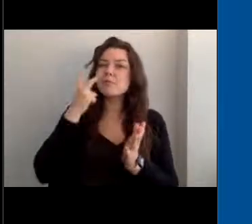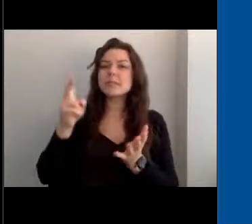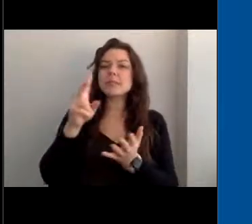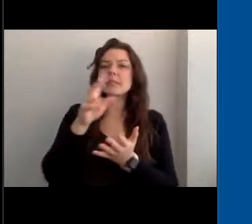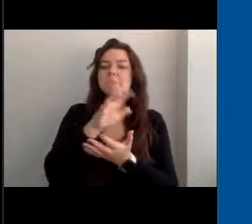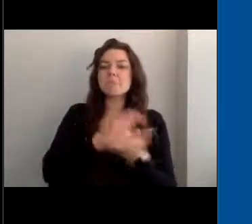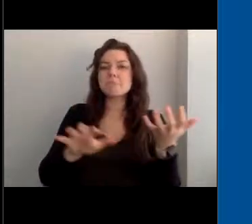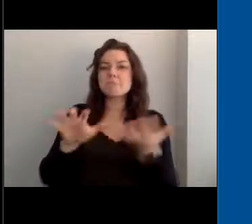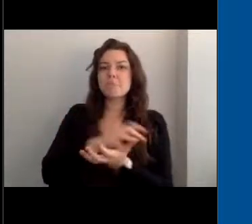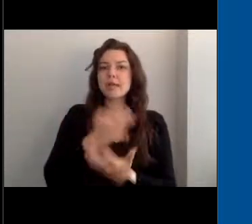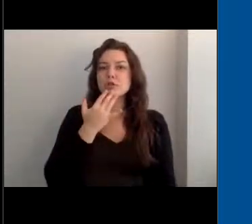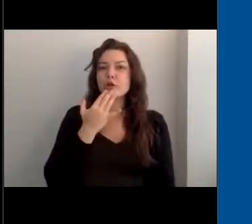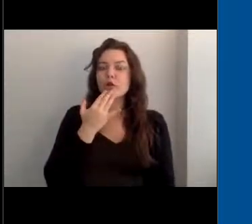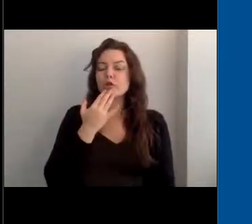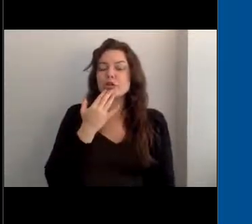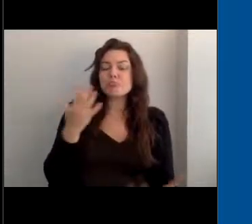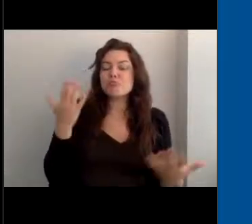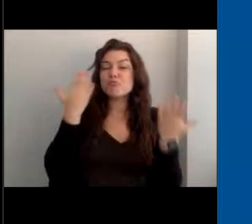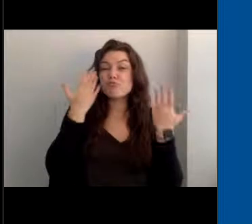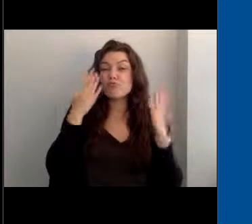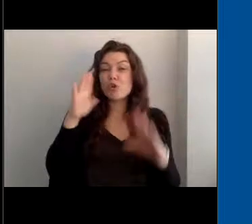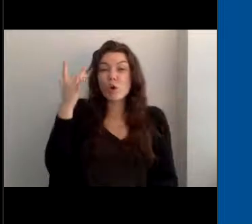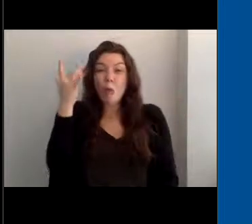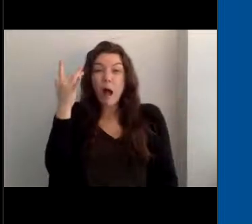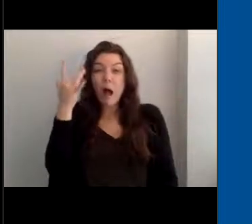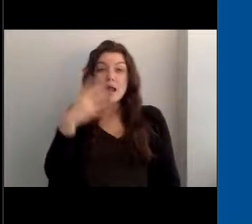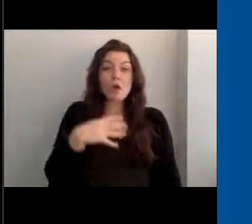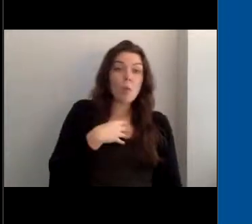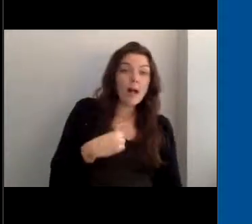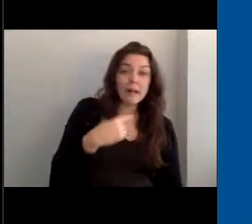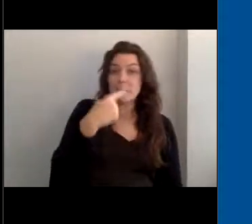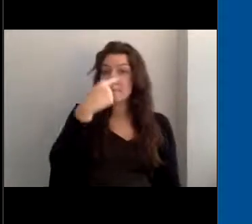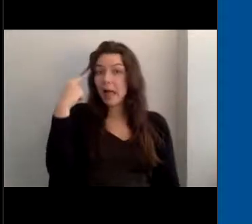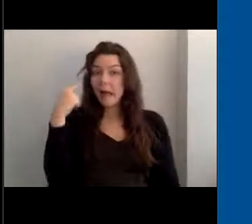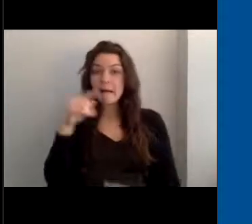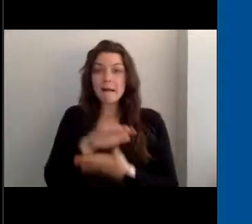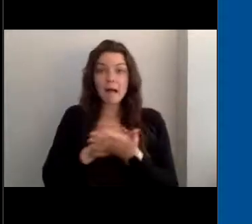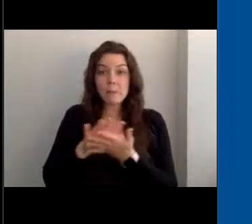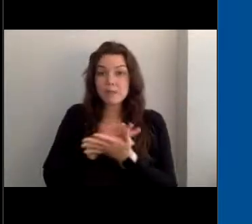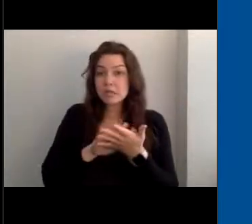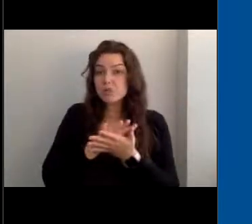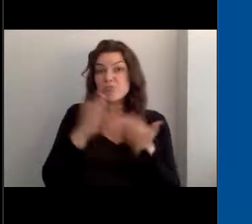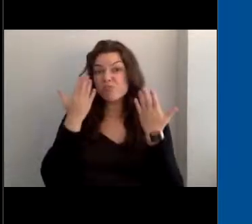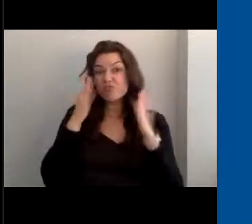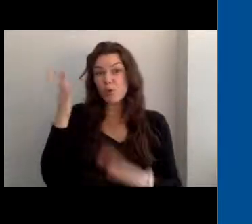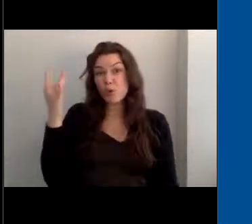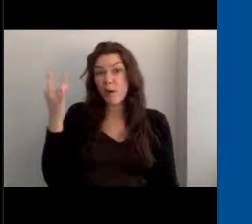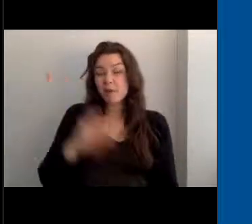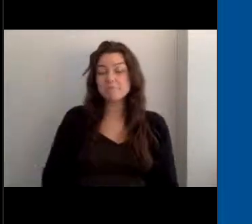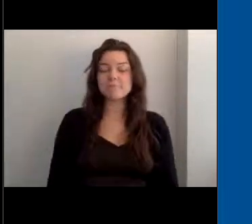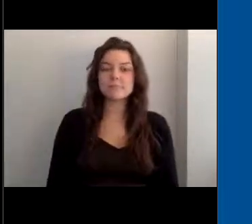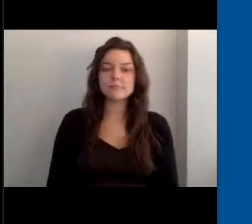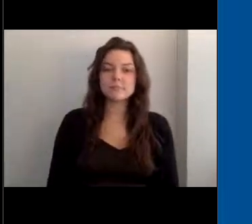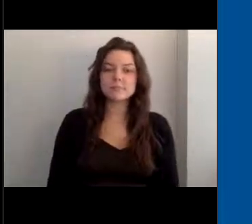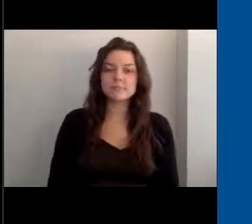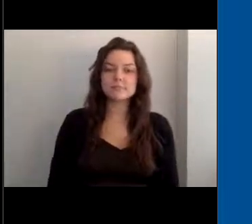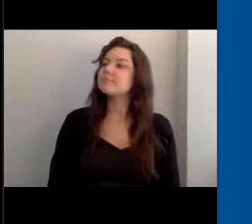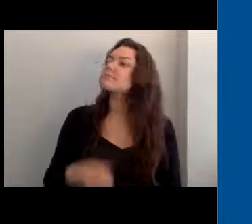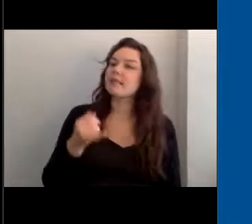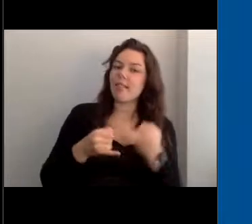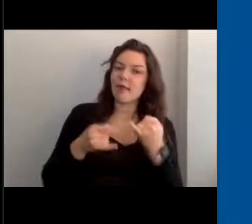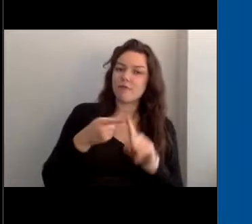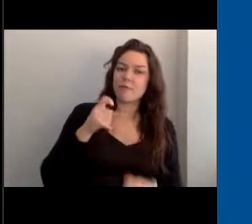why or what determines whether they're white, black, or a combination of both. All right, last question comes from Theodore. Have you ever seen